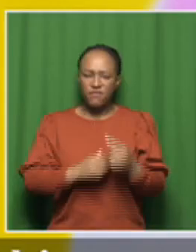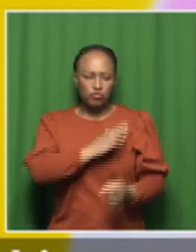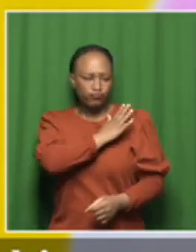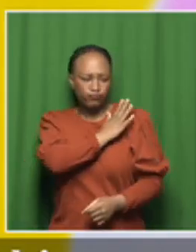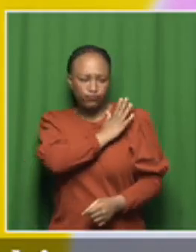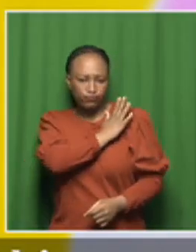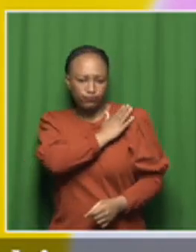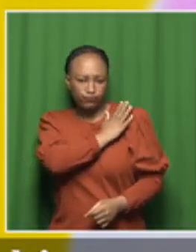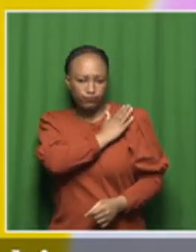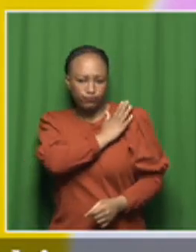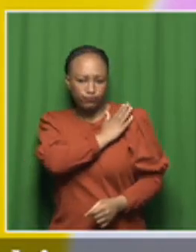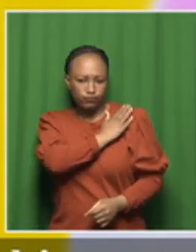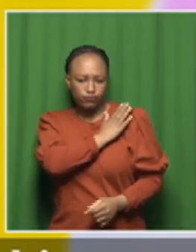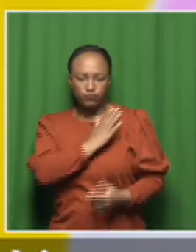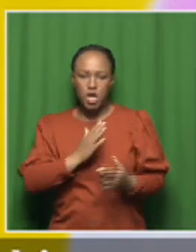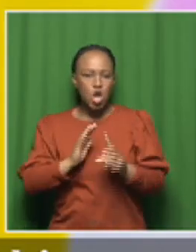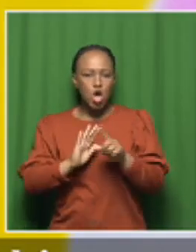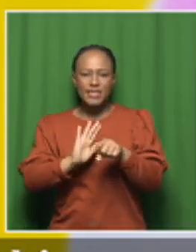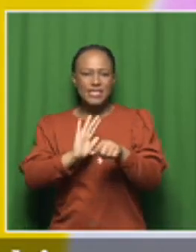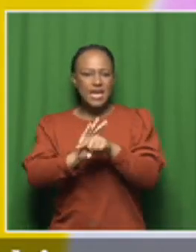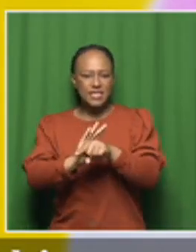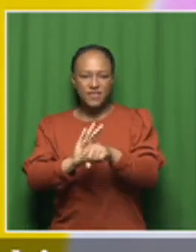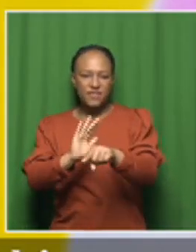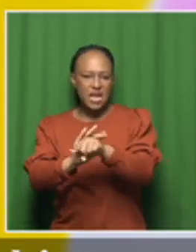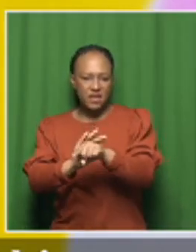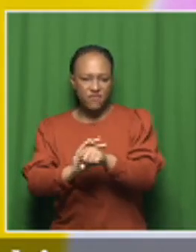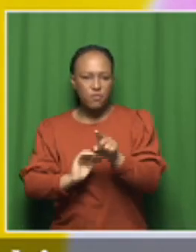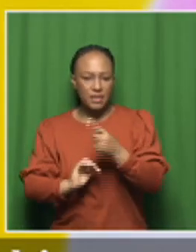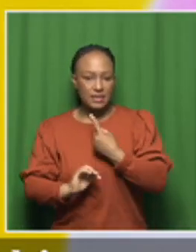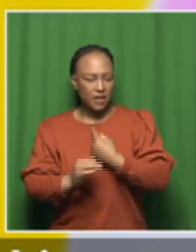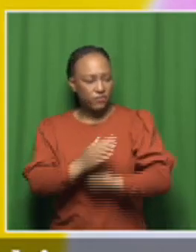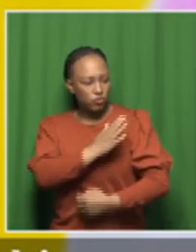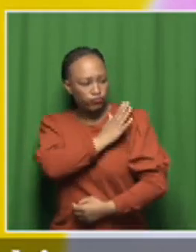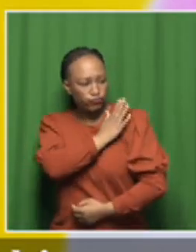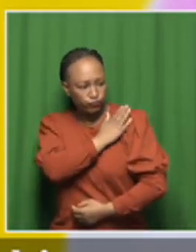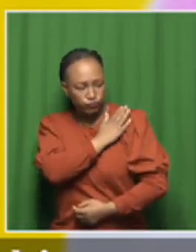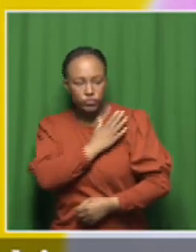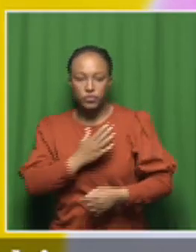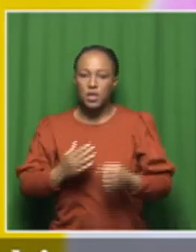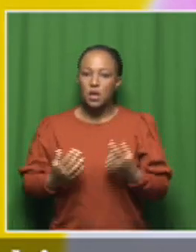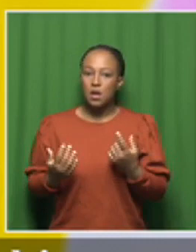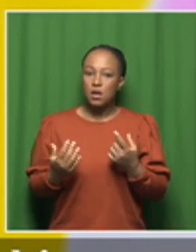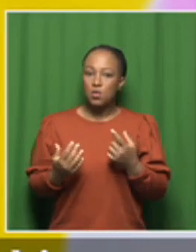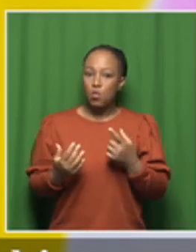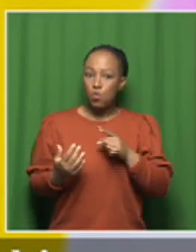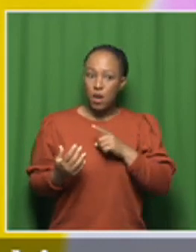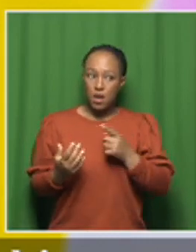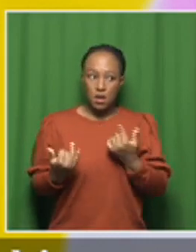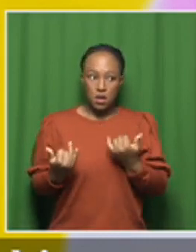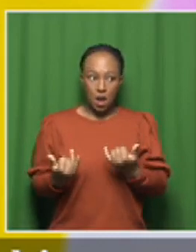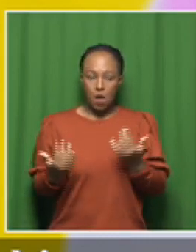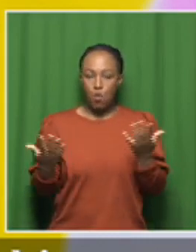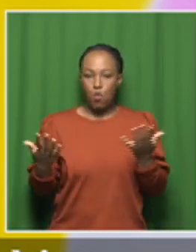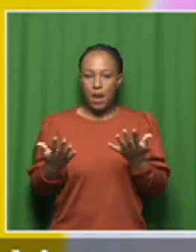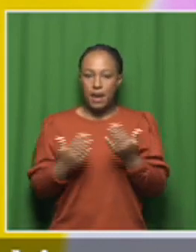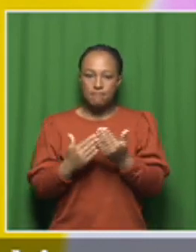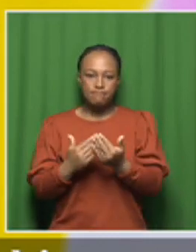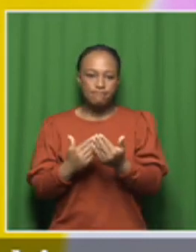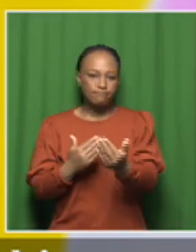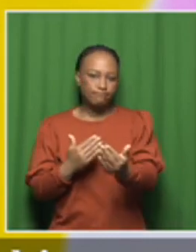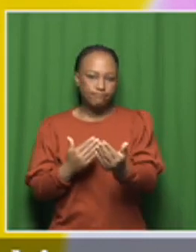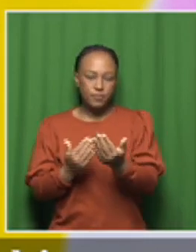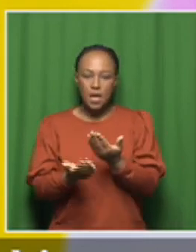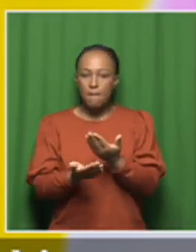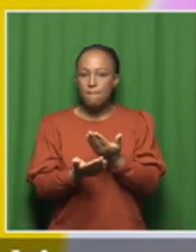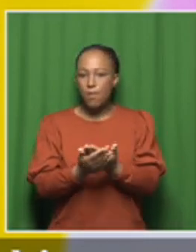think we need not to be that negative. Granted, again, it touches on where are we now and other possibilities thereof. That is why I